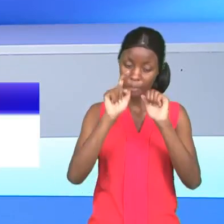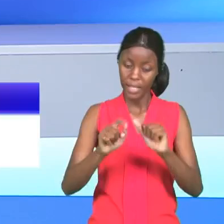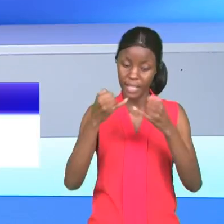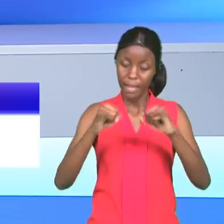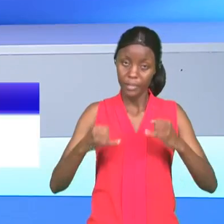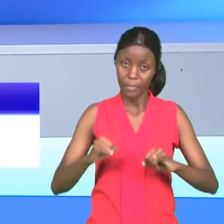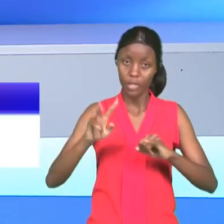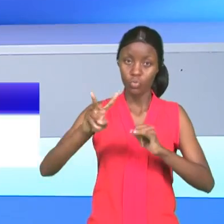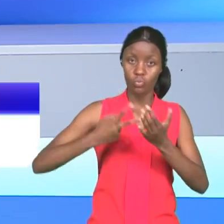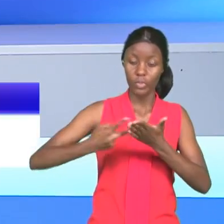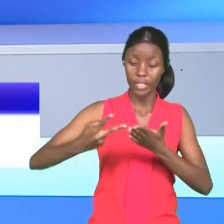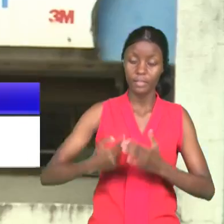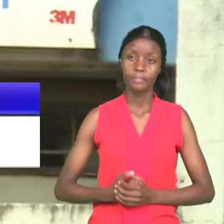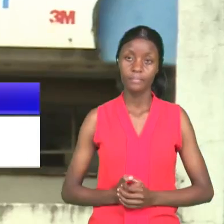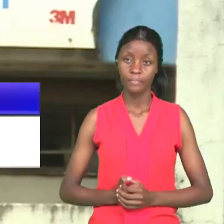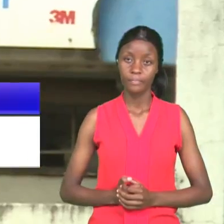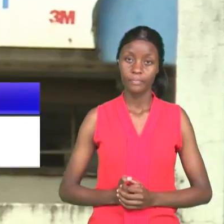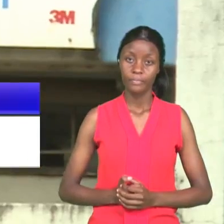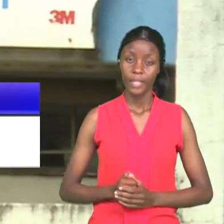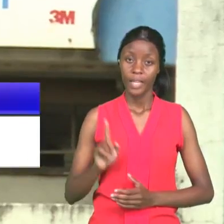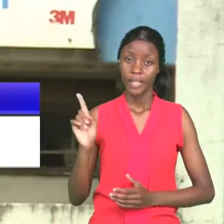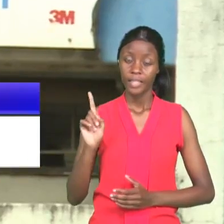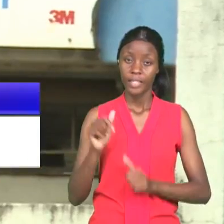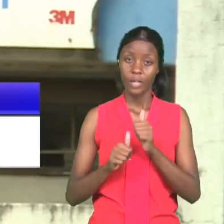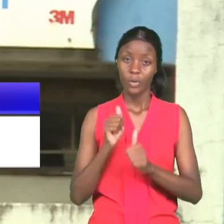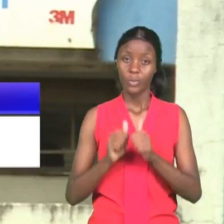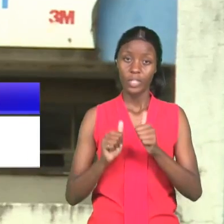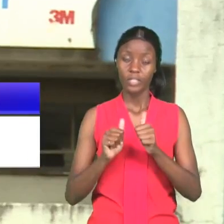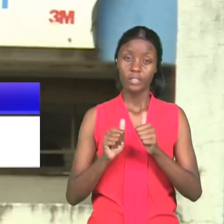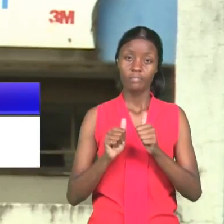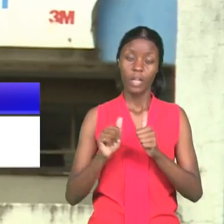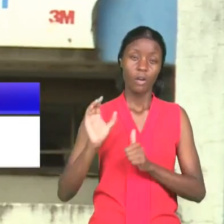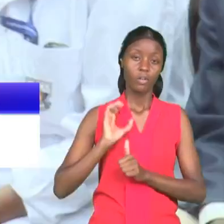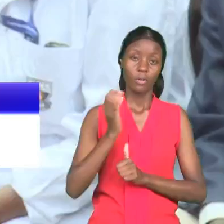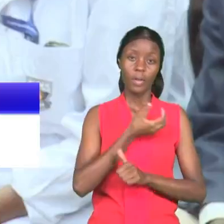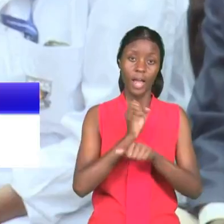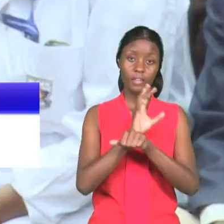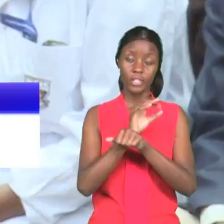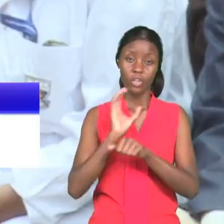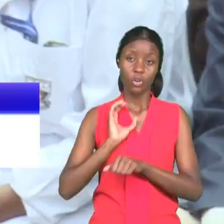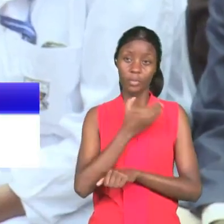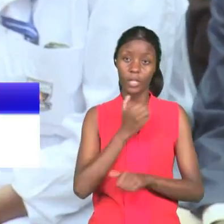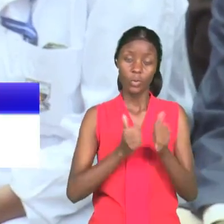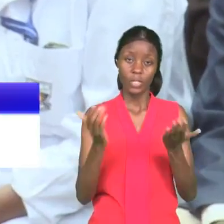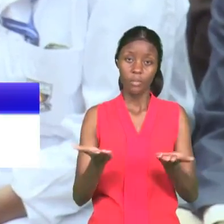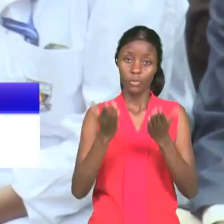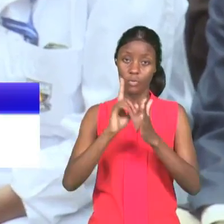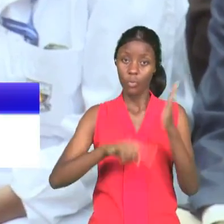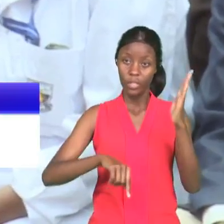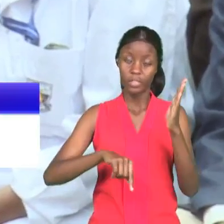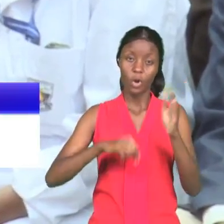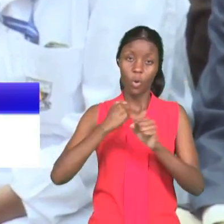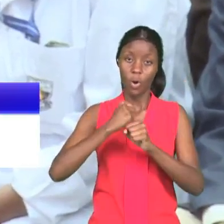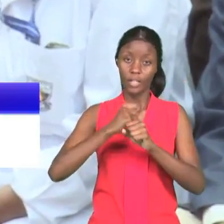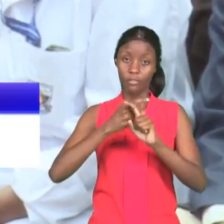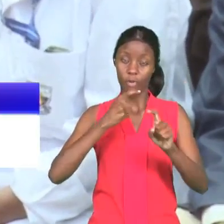next 2 weeks. The resolution from the State Cooperative Advisory Committee in 2012 upgraded the hospital parastatal status from